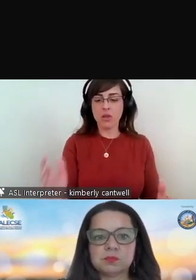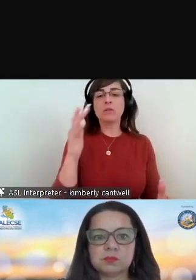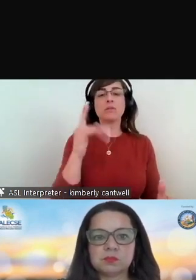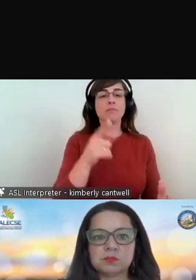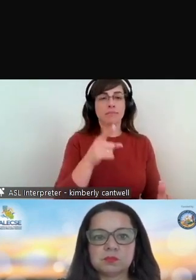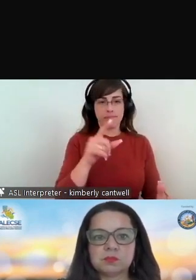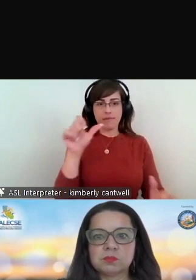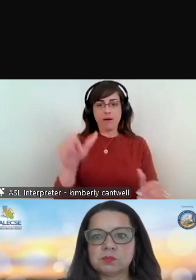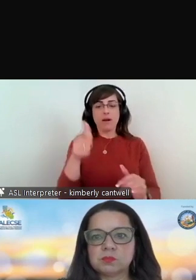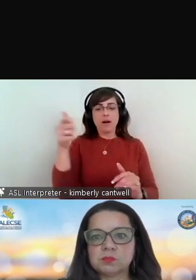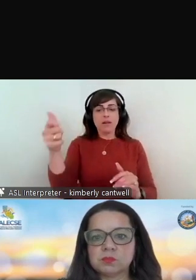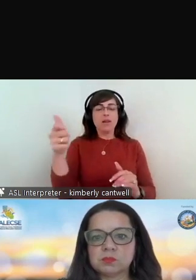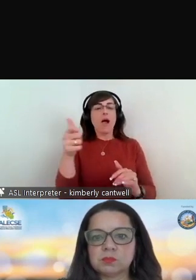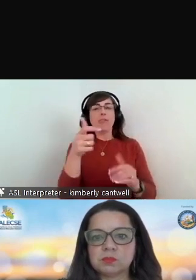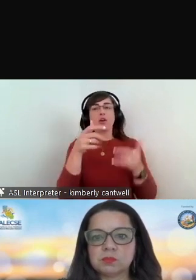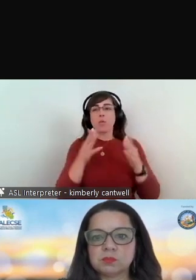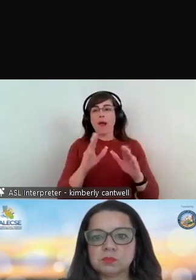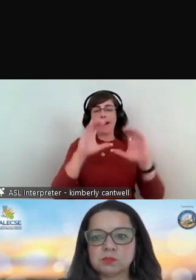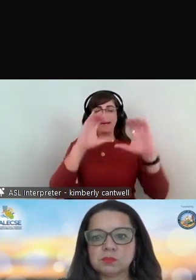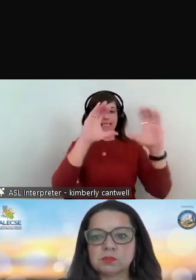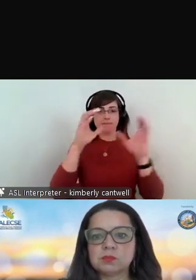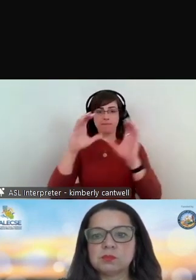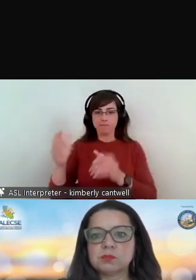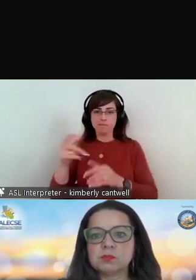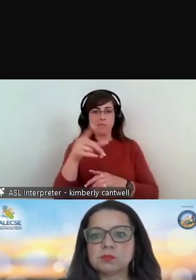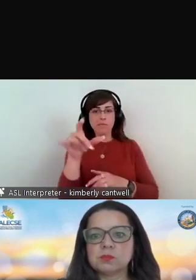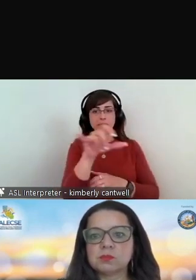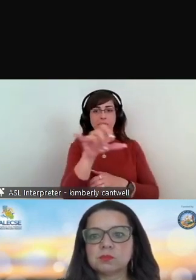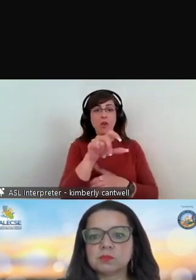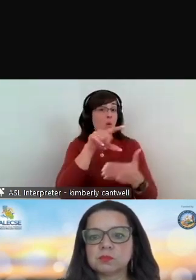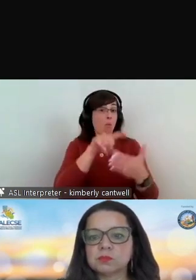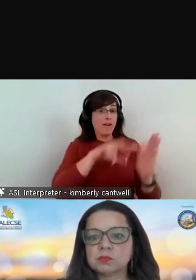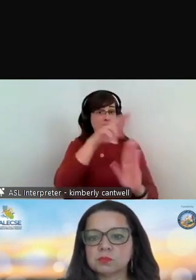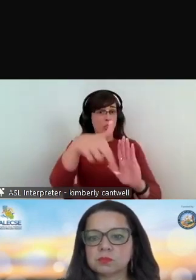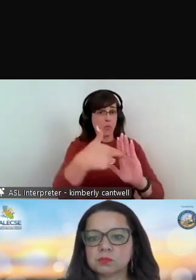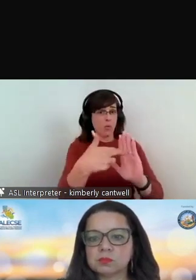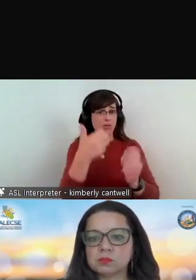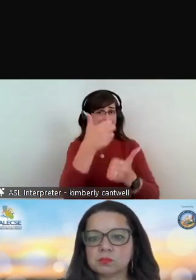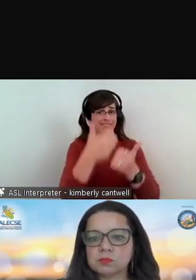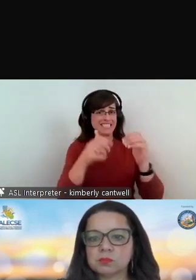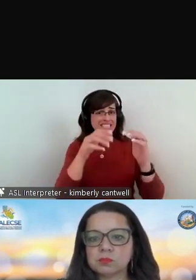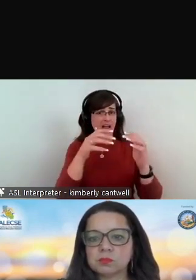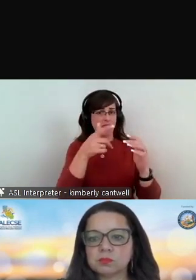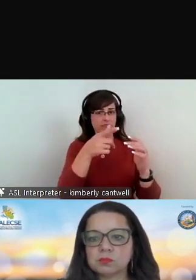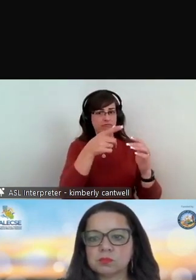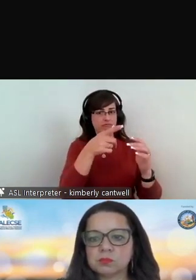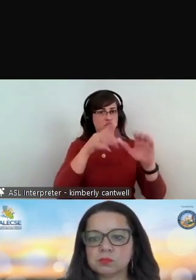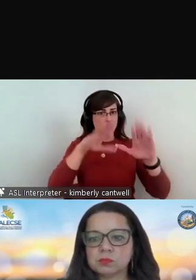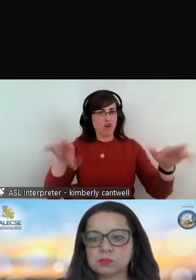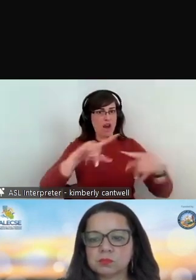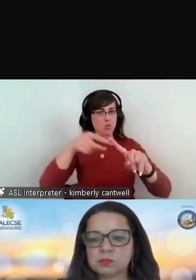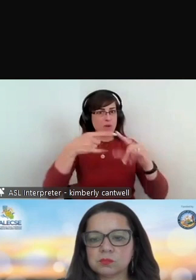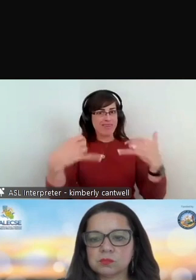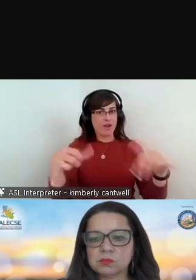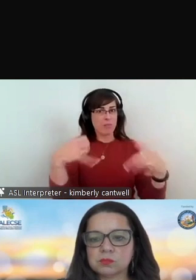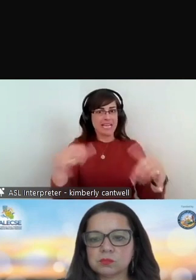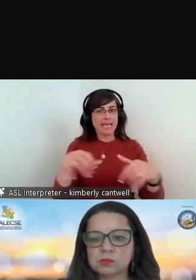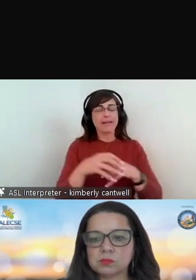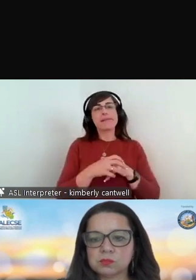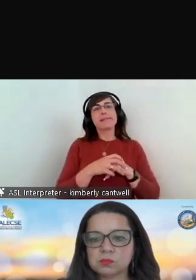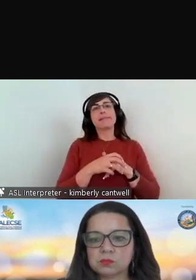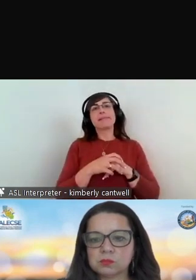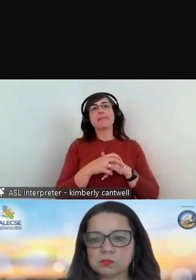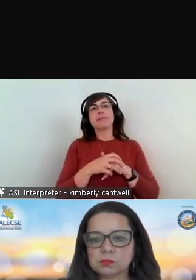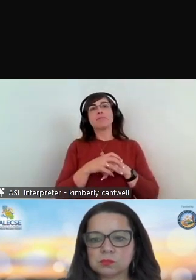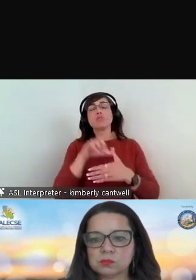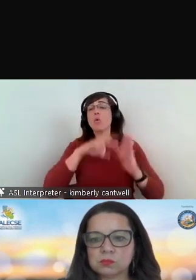is another way to categorize it. So this is also, what is the role of the child when they're playing? So,